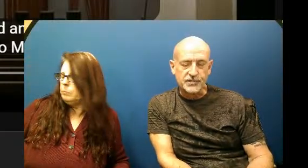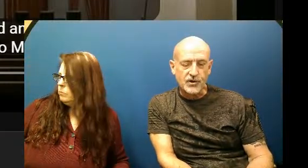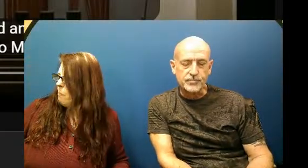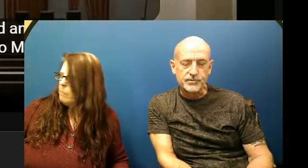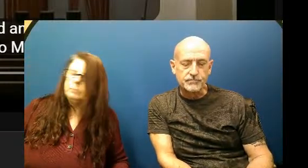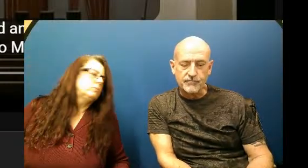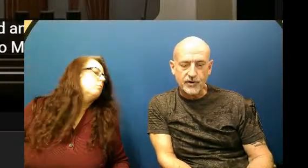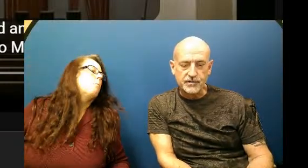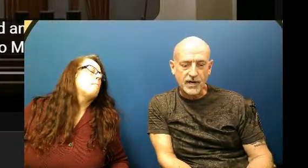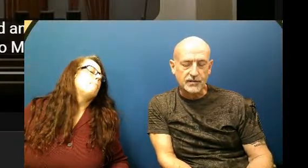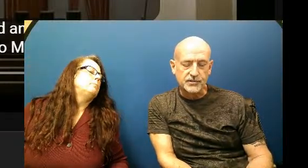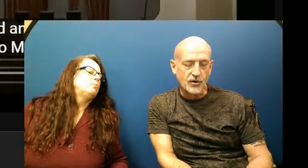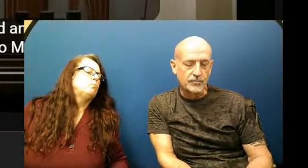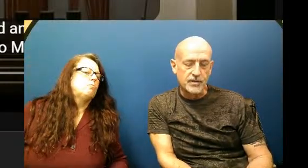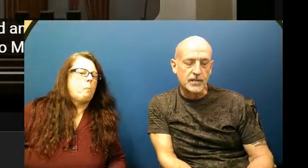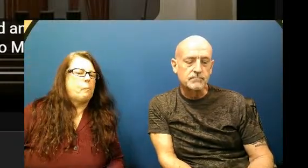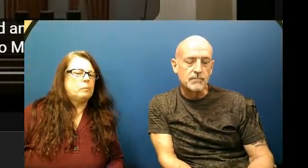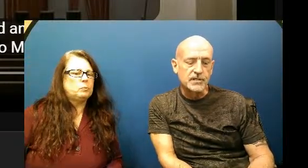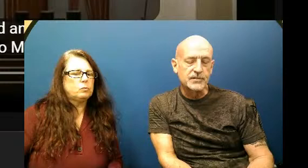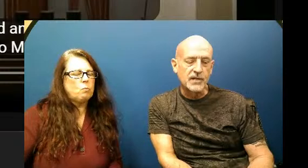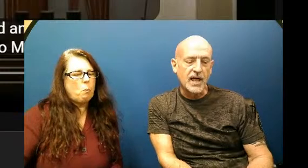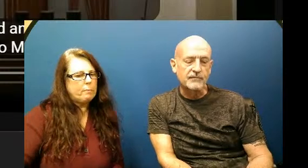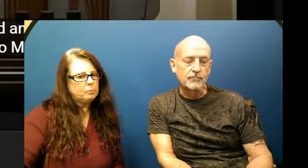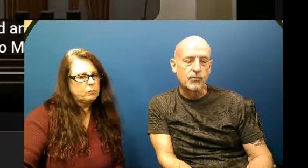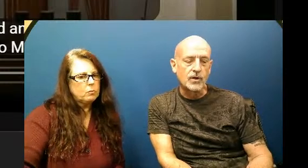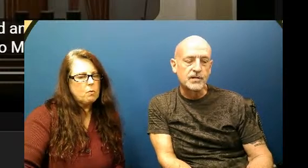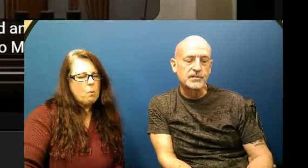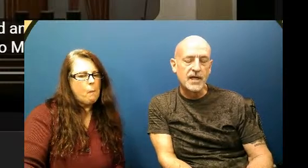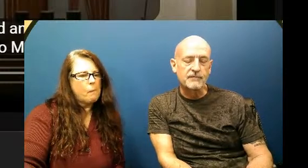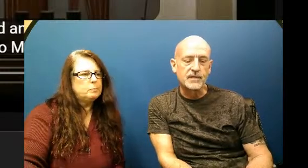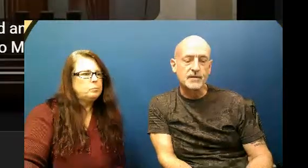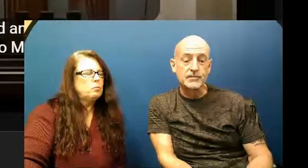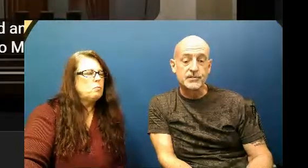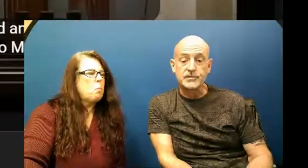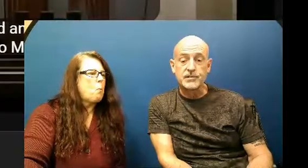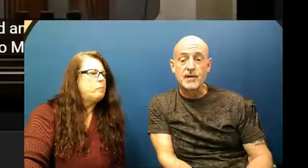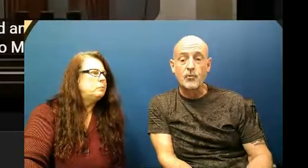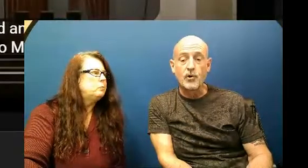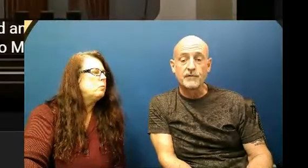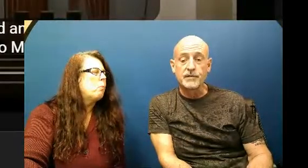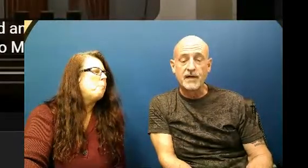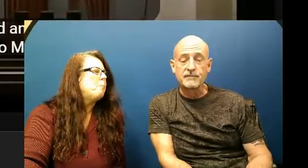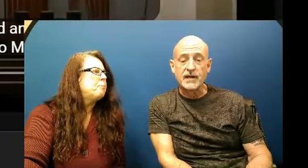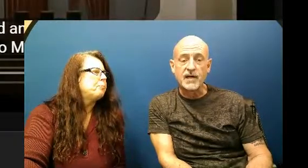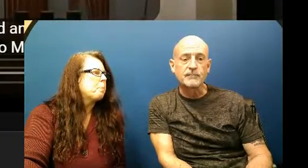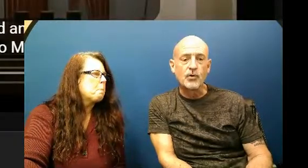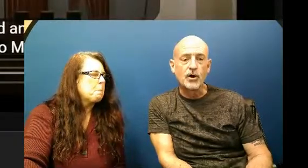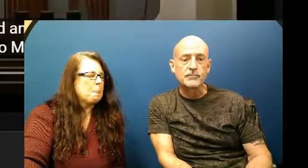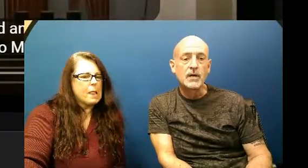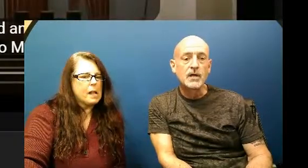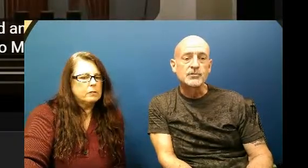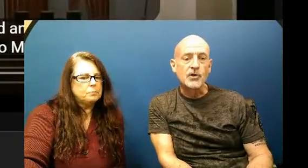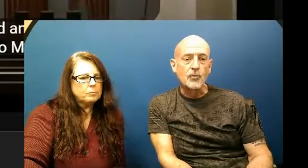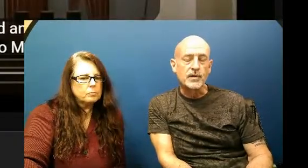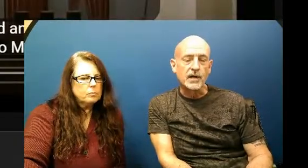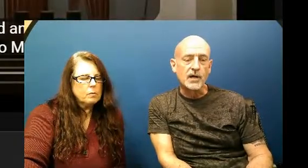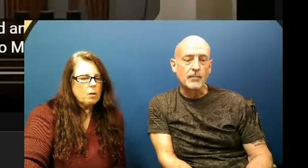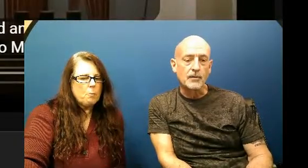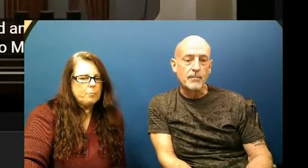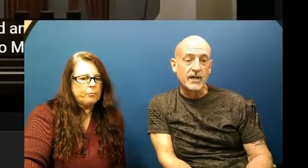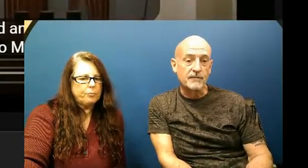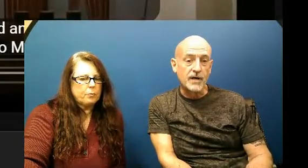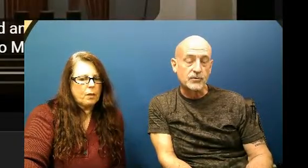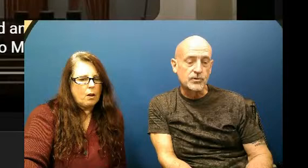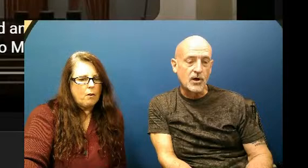privately scoped, very tightly scoped. He doesn't have any businesses that I'm aware of that have that kind of broad scope and